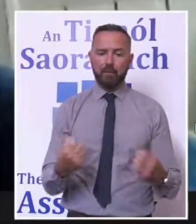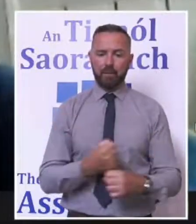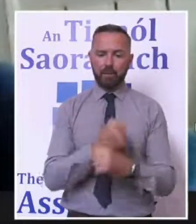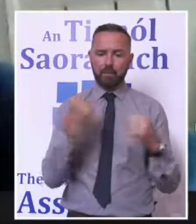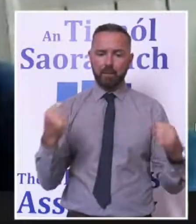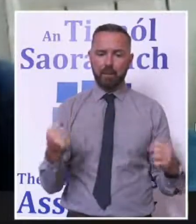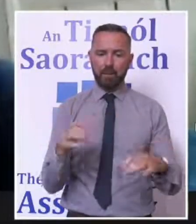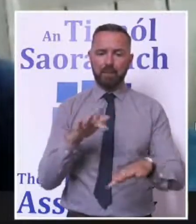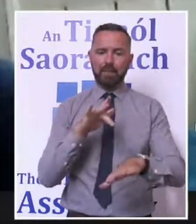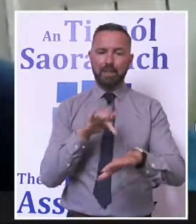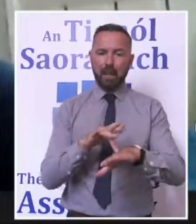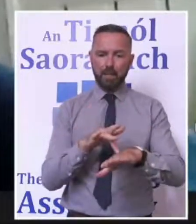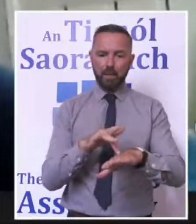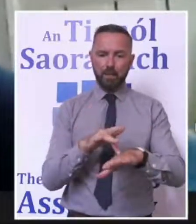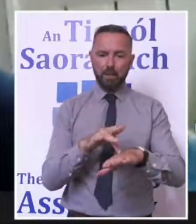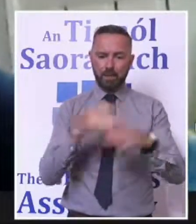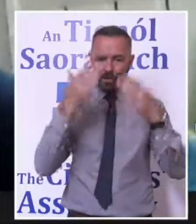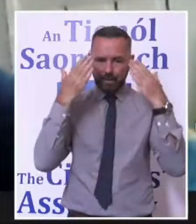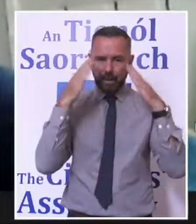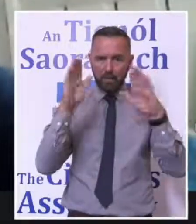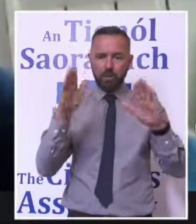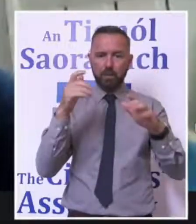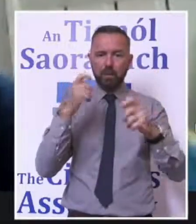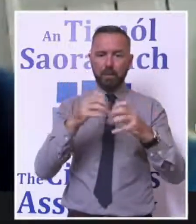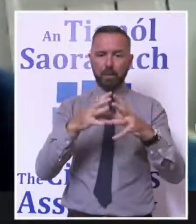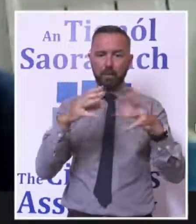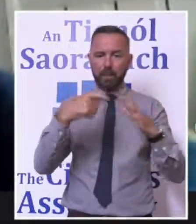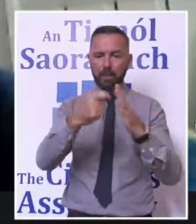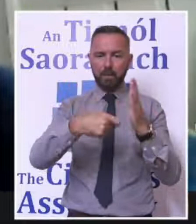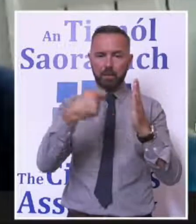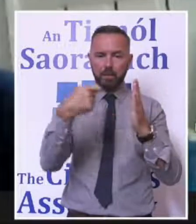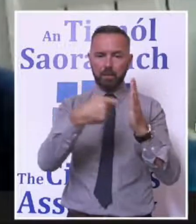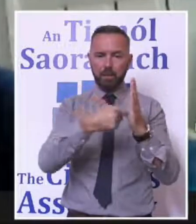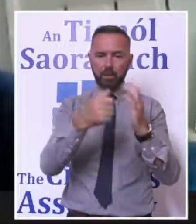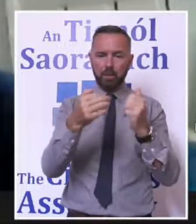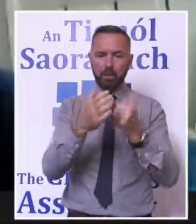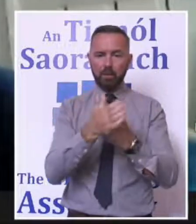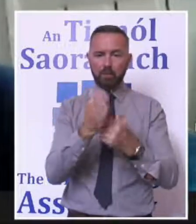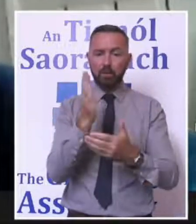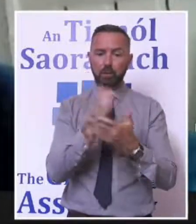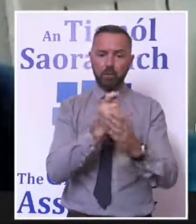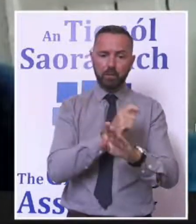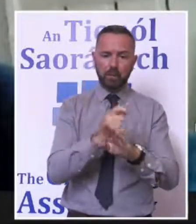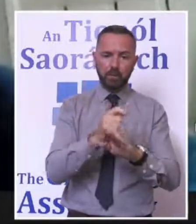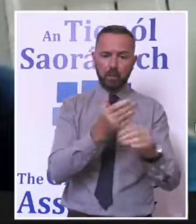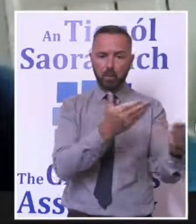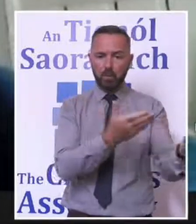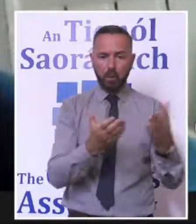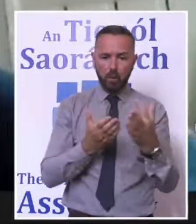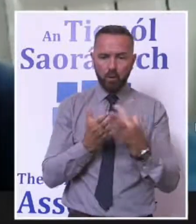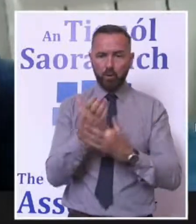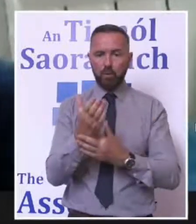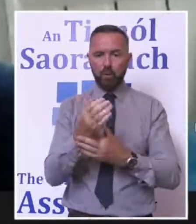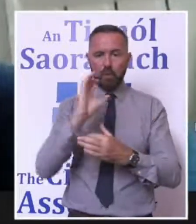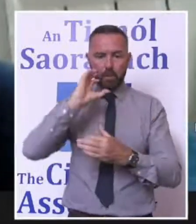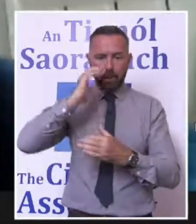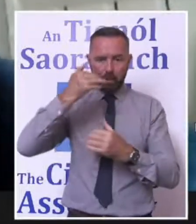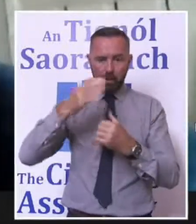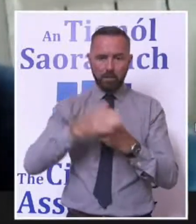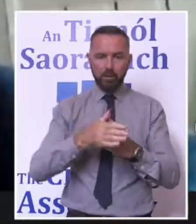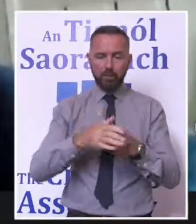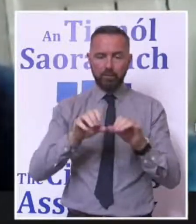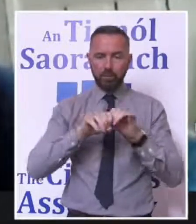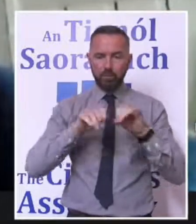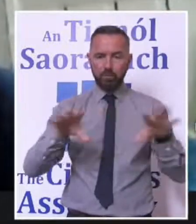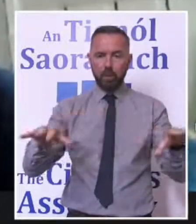tangible demonstration that major projects of some sort or other are brought through as a consequence of the rollout